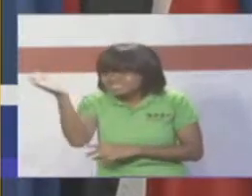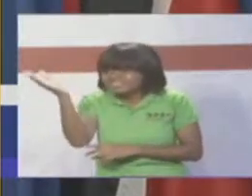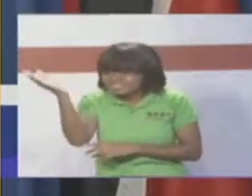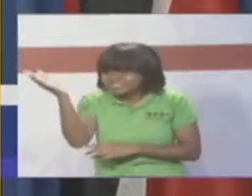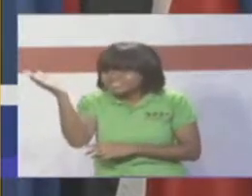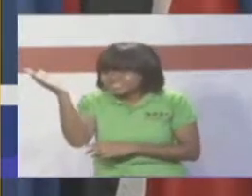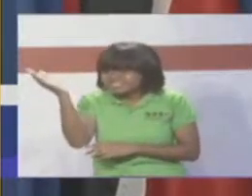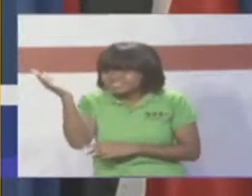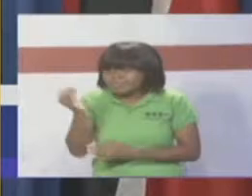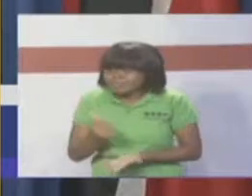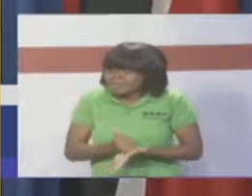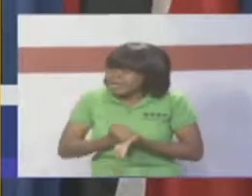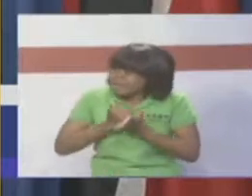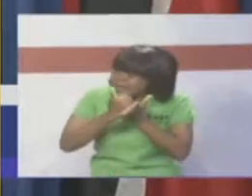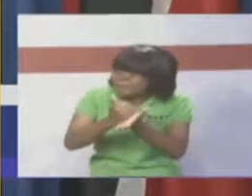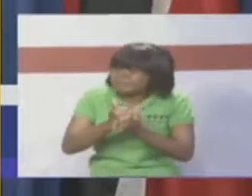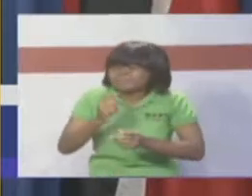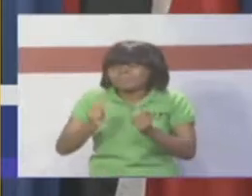Health